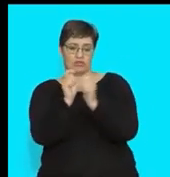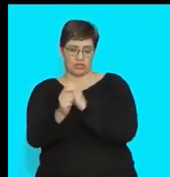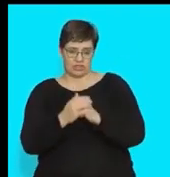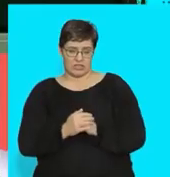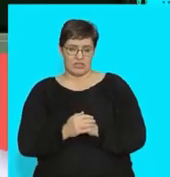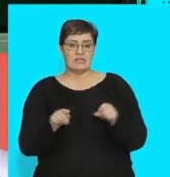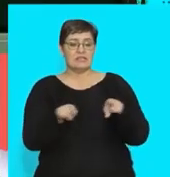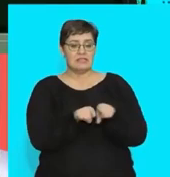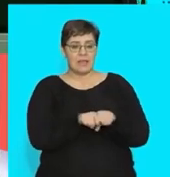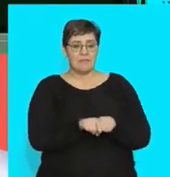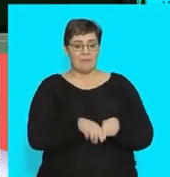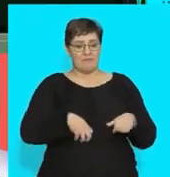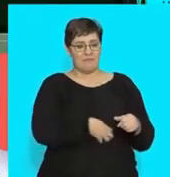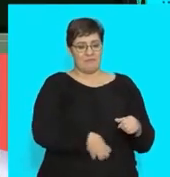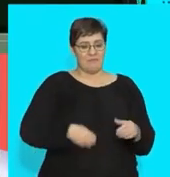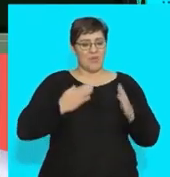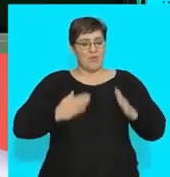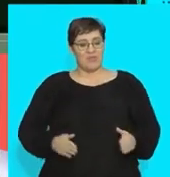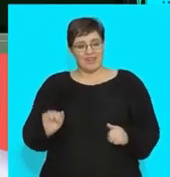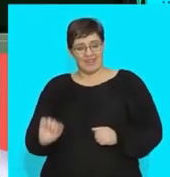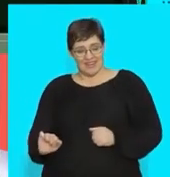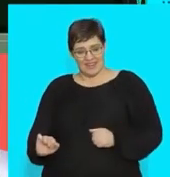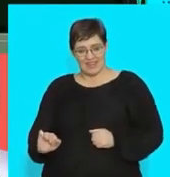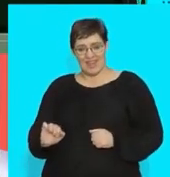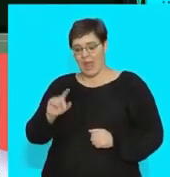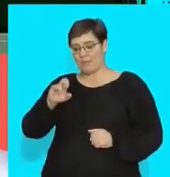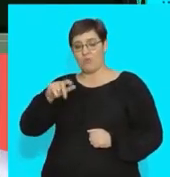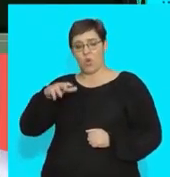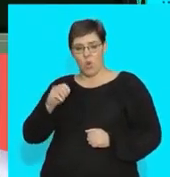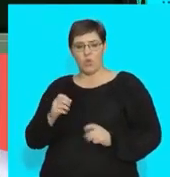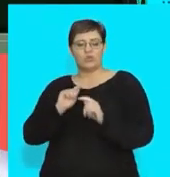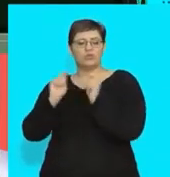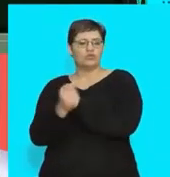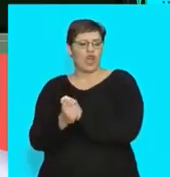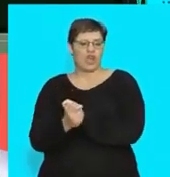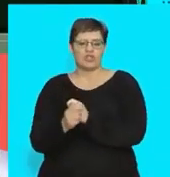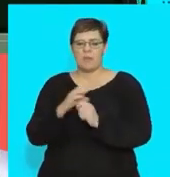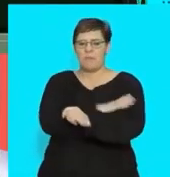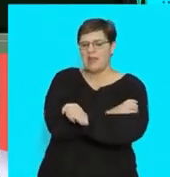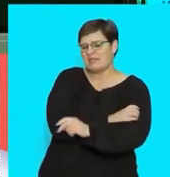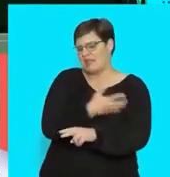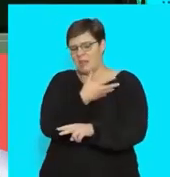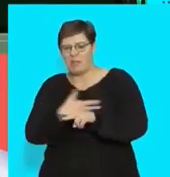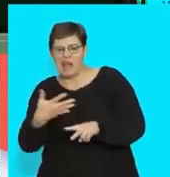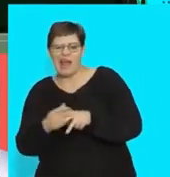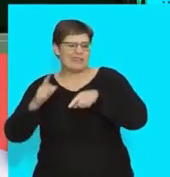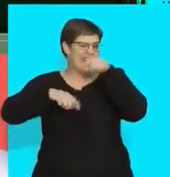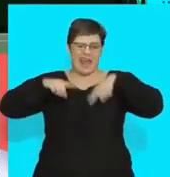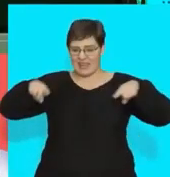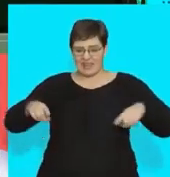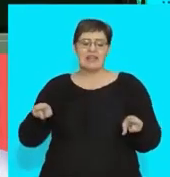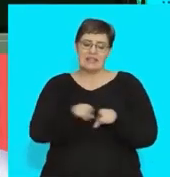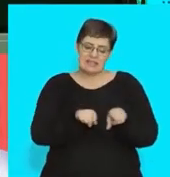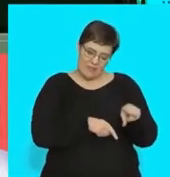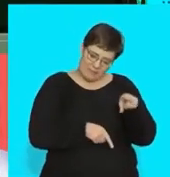same as embryonic tissue in the human can change to the muscle, to the blood, to any of the tissues. So does